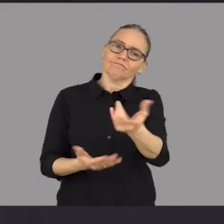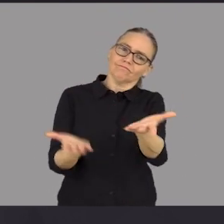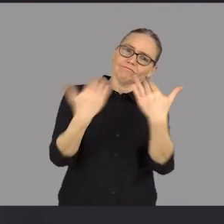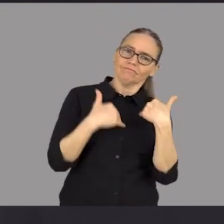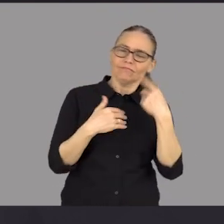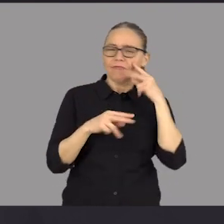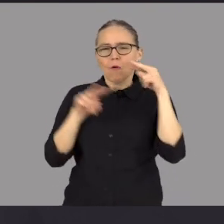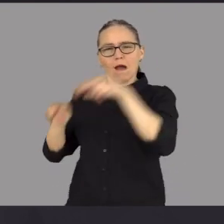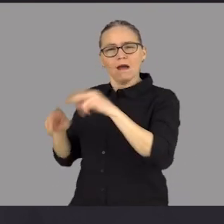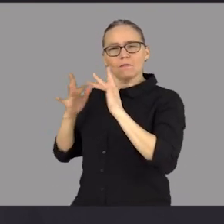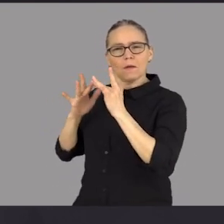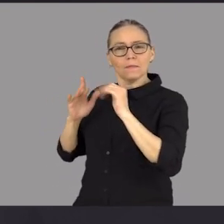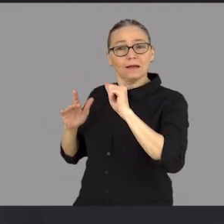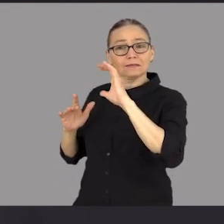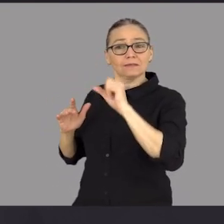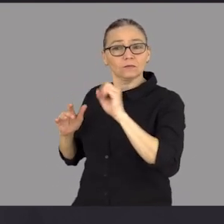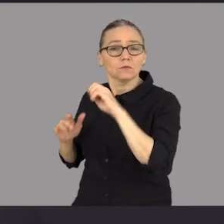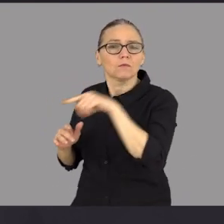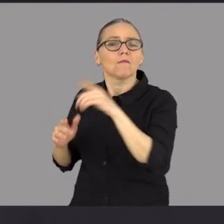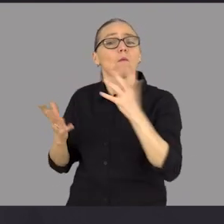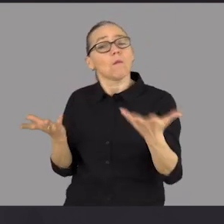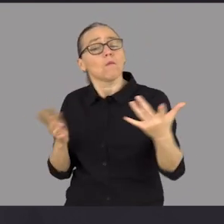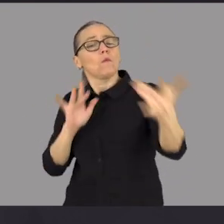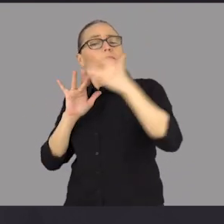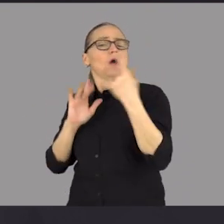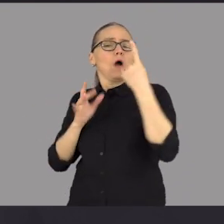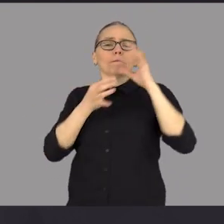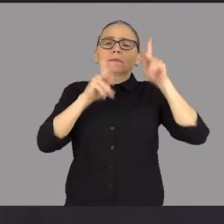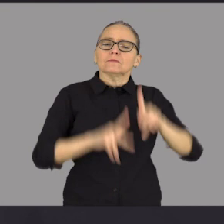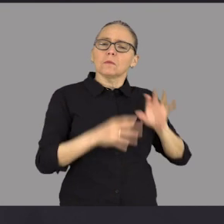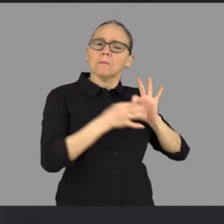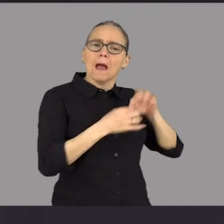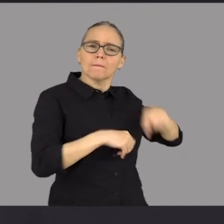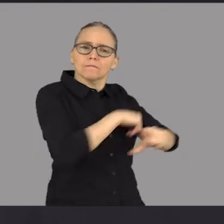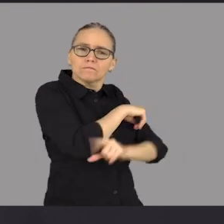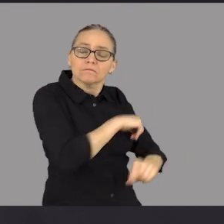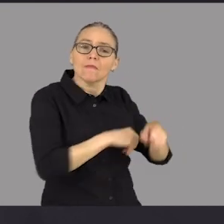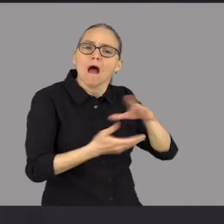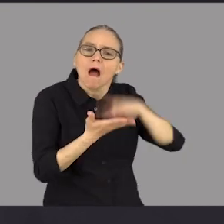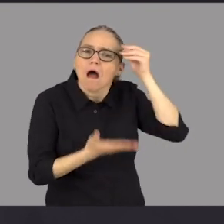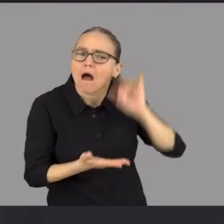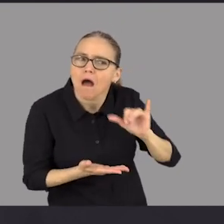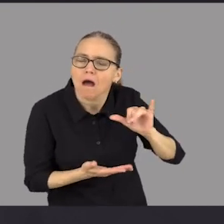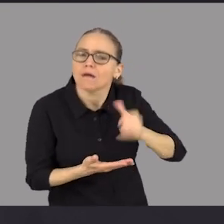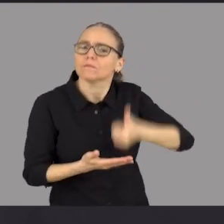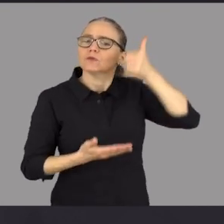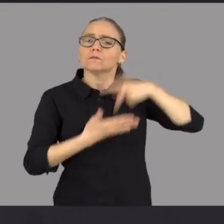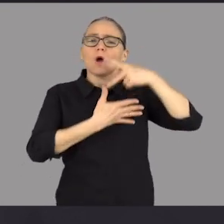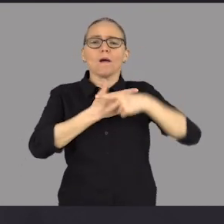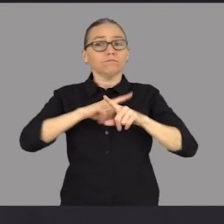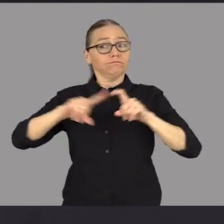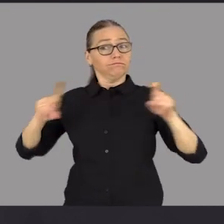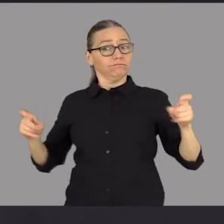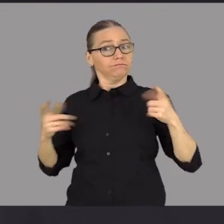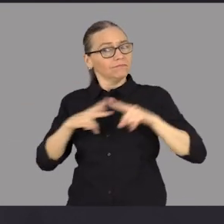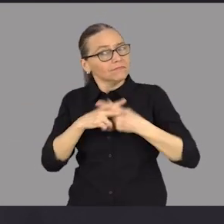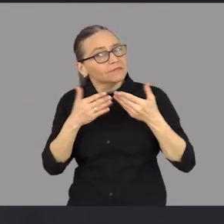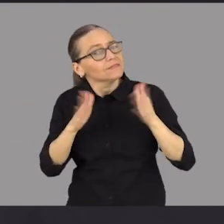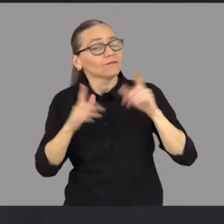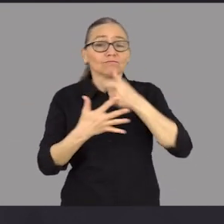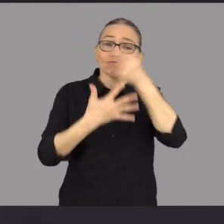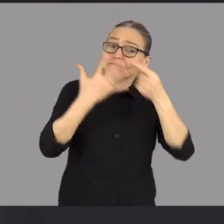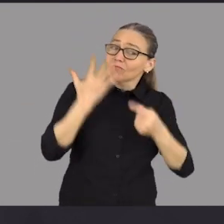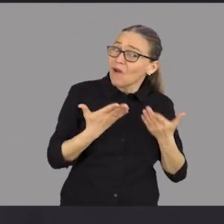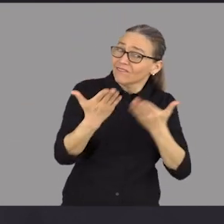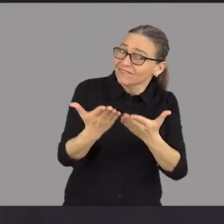each other are important in this endeavor. And I invite you to visit the CASE website or to reach out to any of the CASE staff to